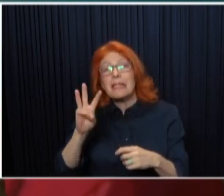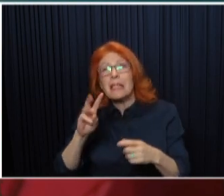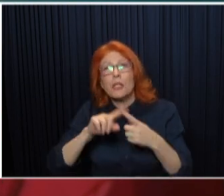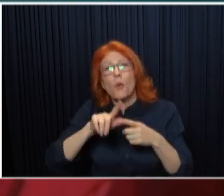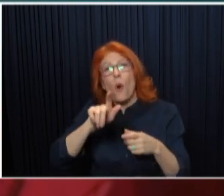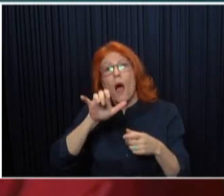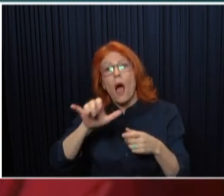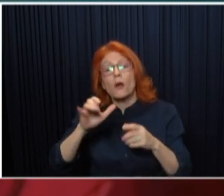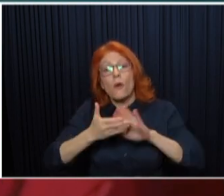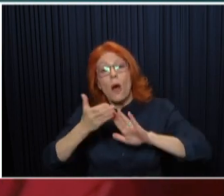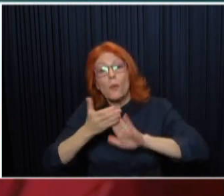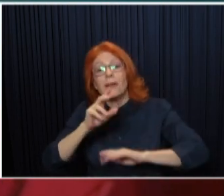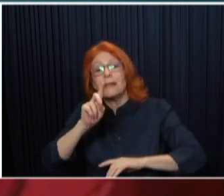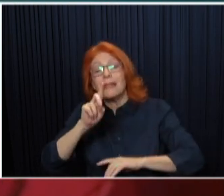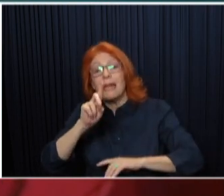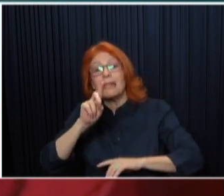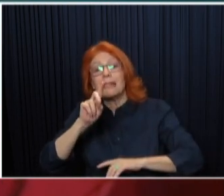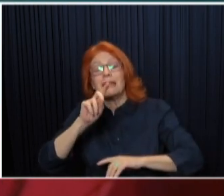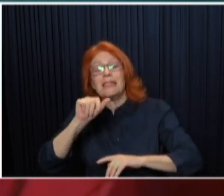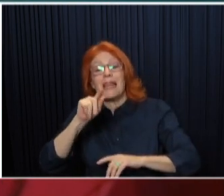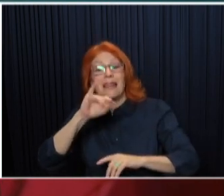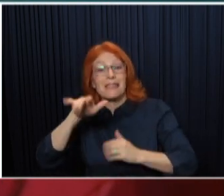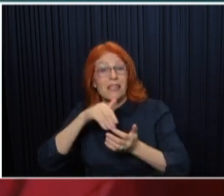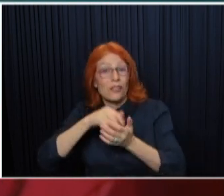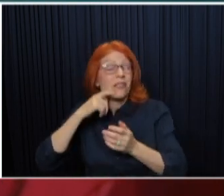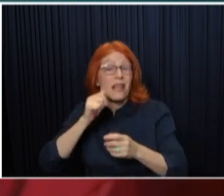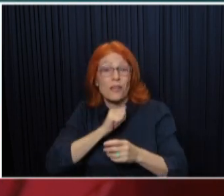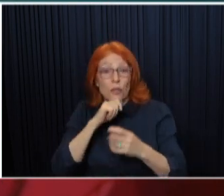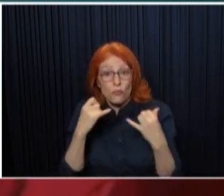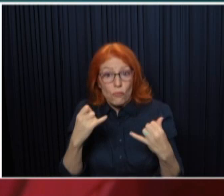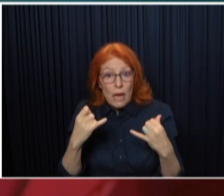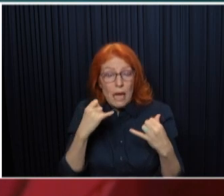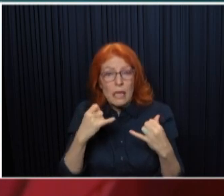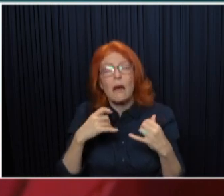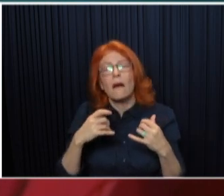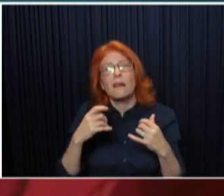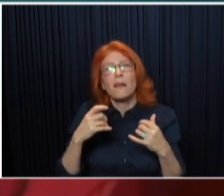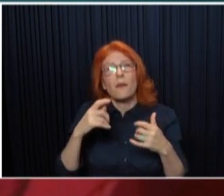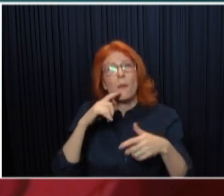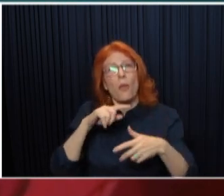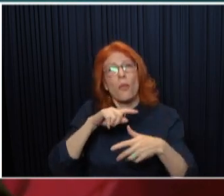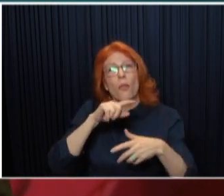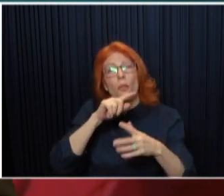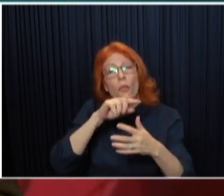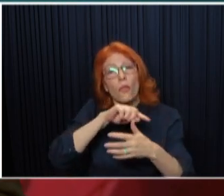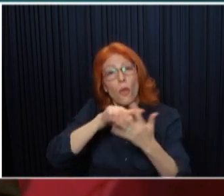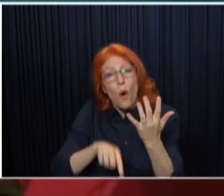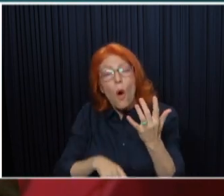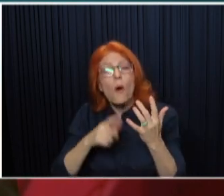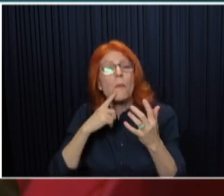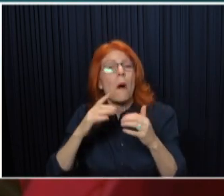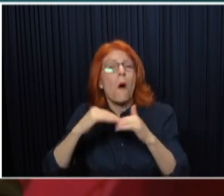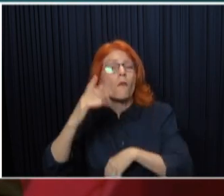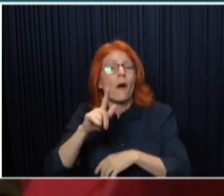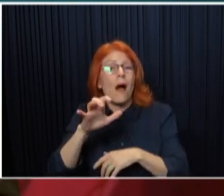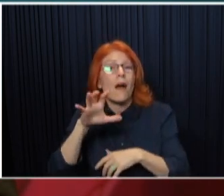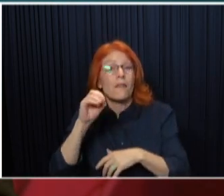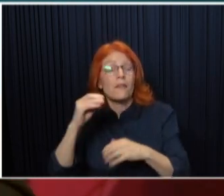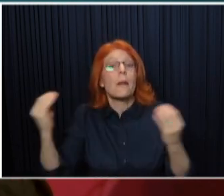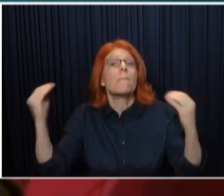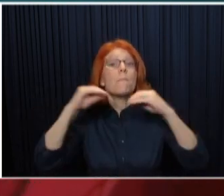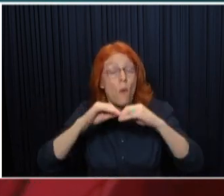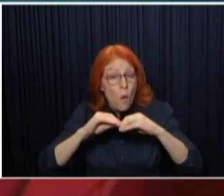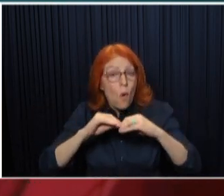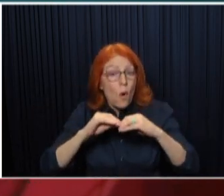100 operational data centers in Arizona now. There's a statewide. Of those, in addition to those, there's over 150 more facilities